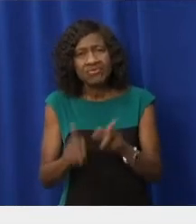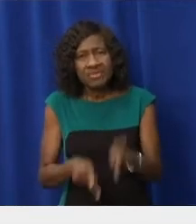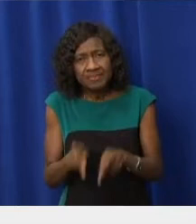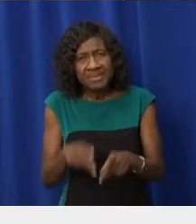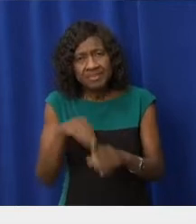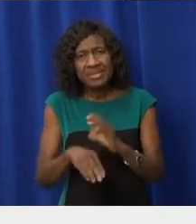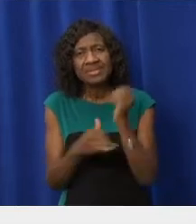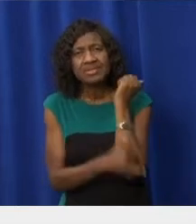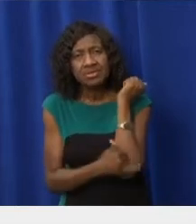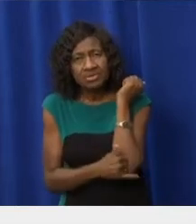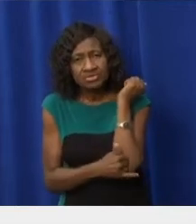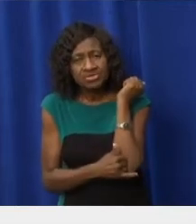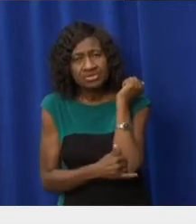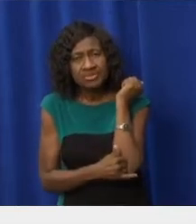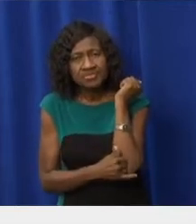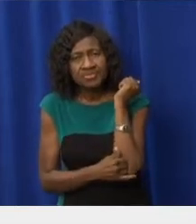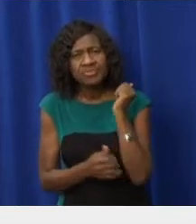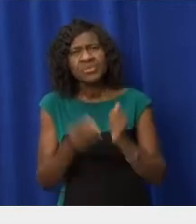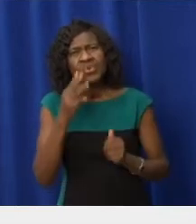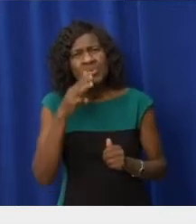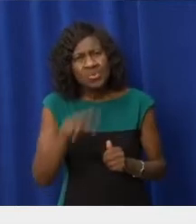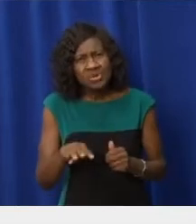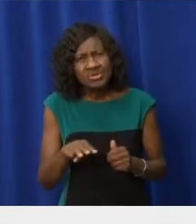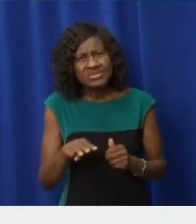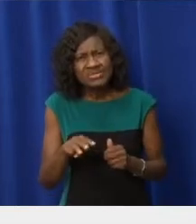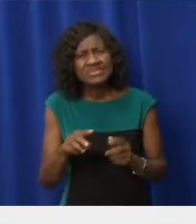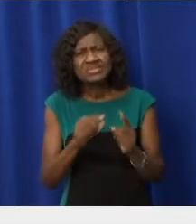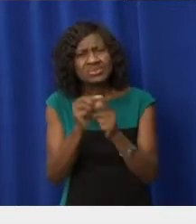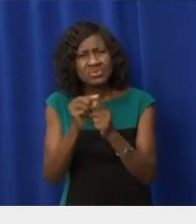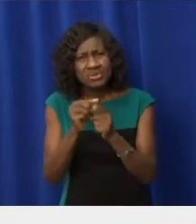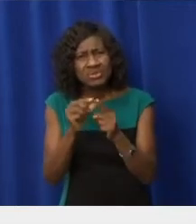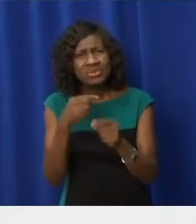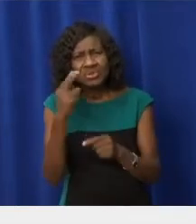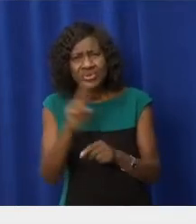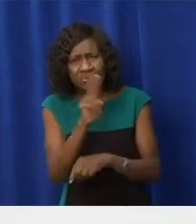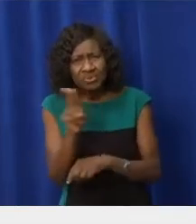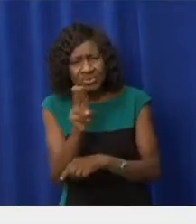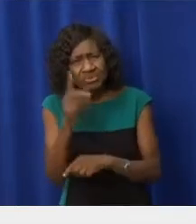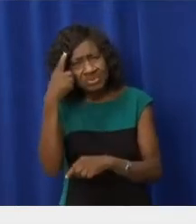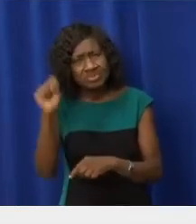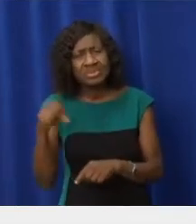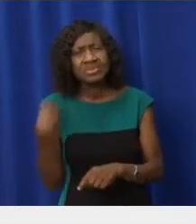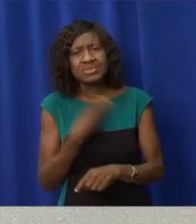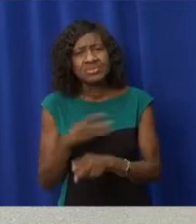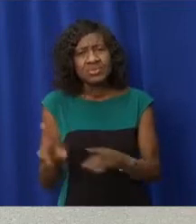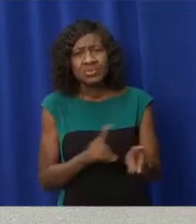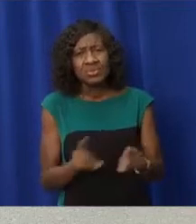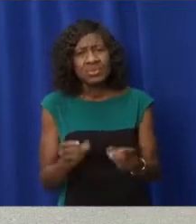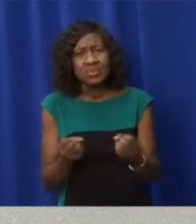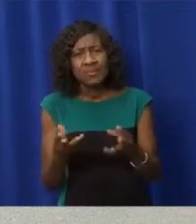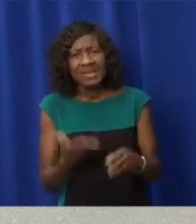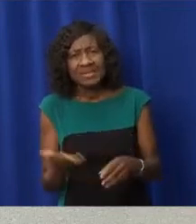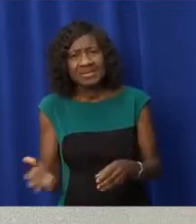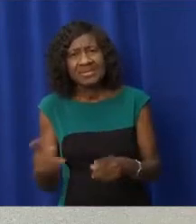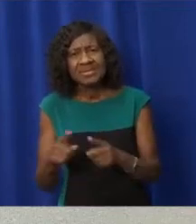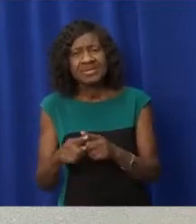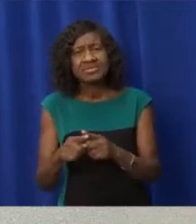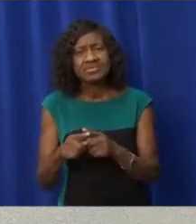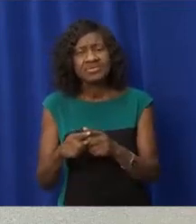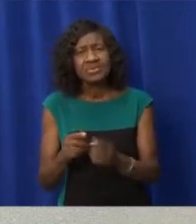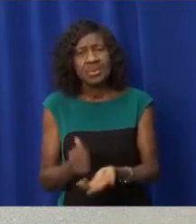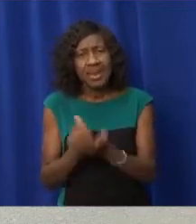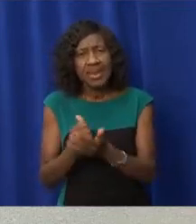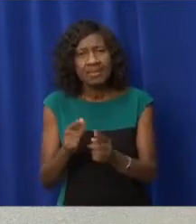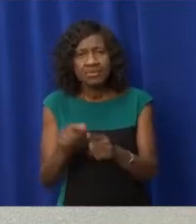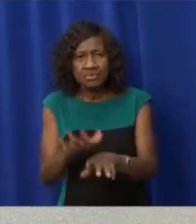we use that phrase is because we've done an awful lot of things to mitigate that factor, and I will talk about that as we go through